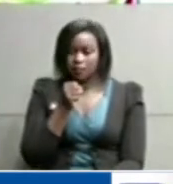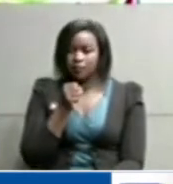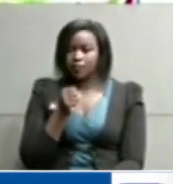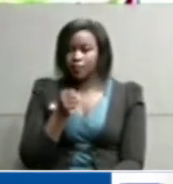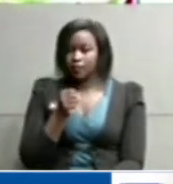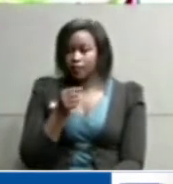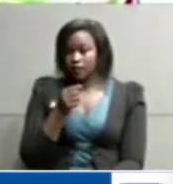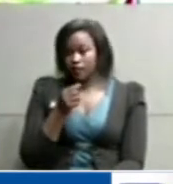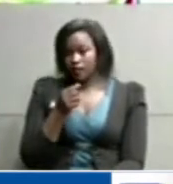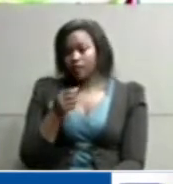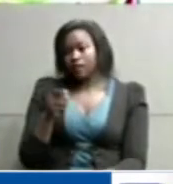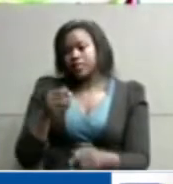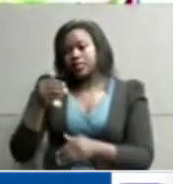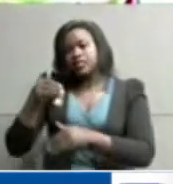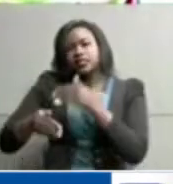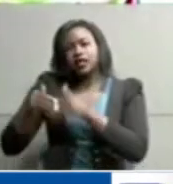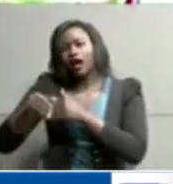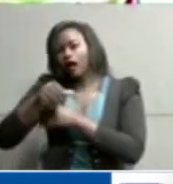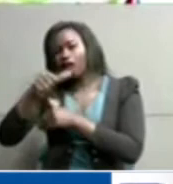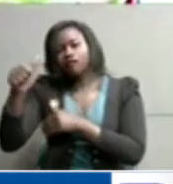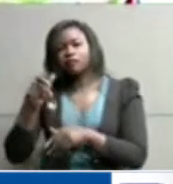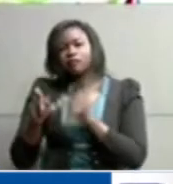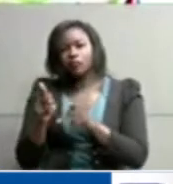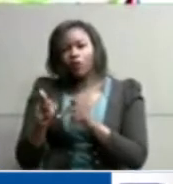near other people,